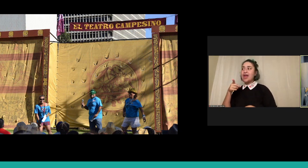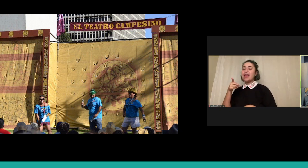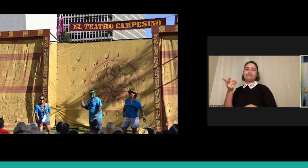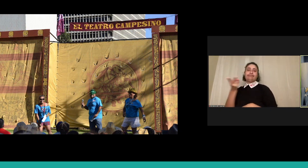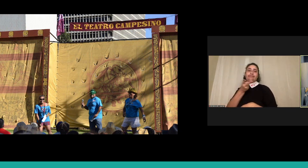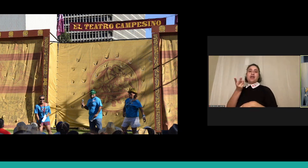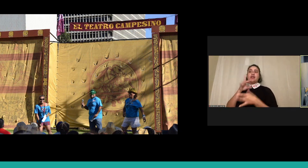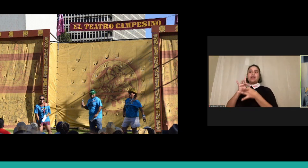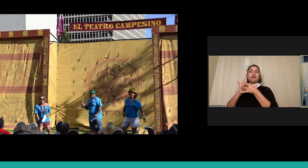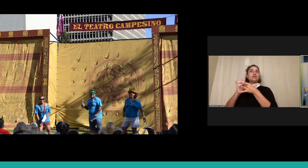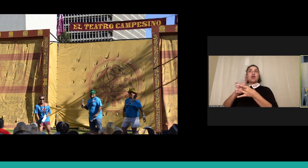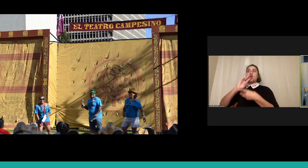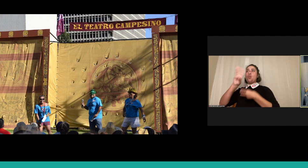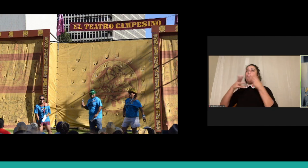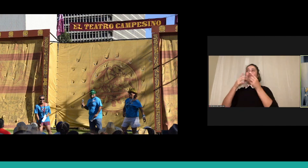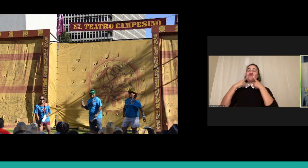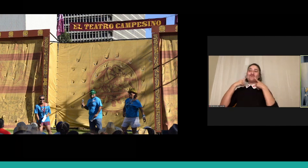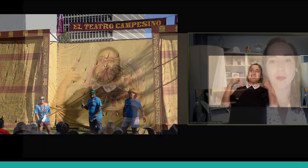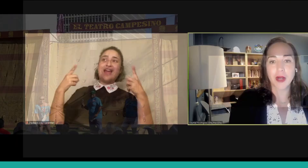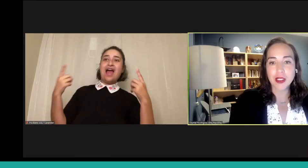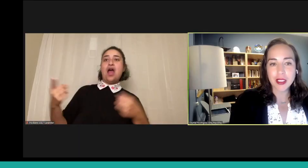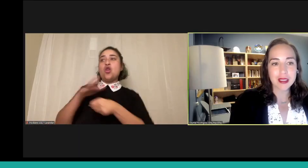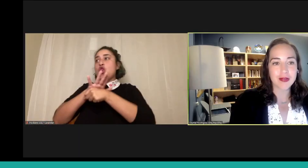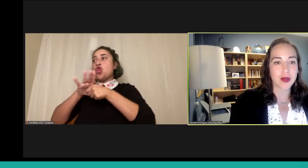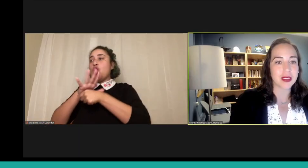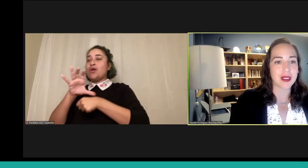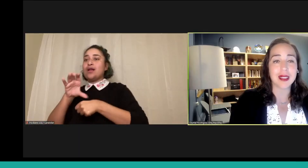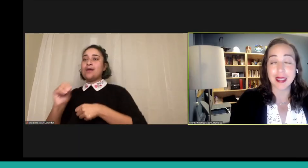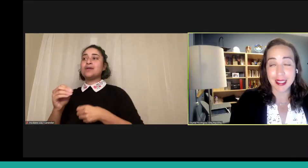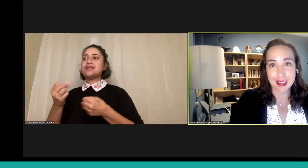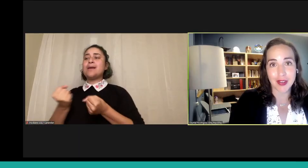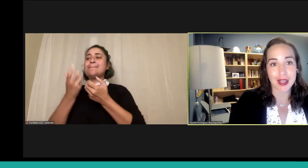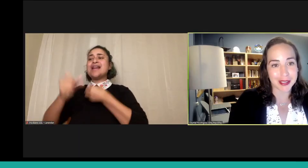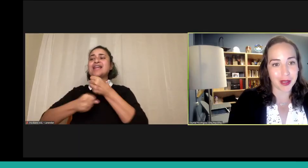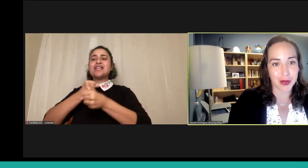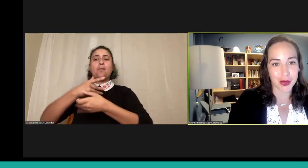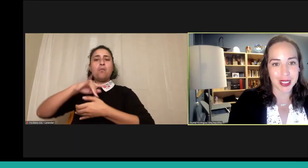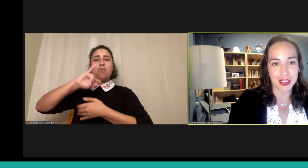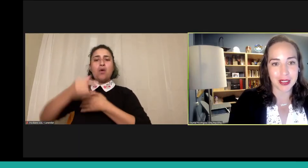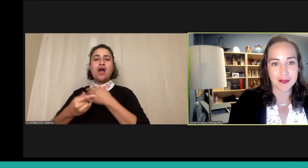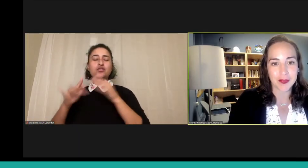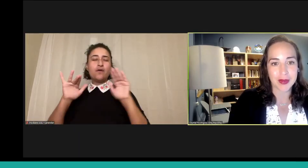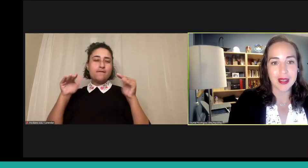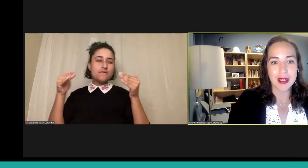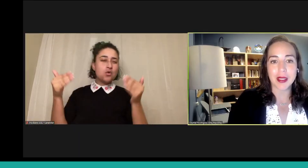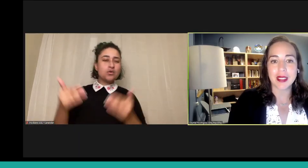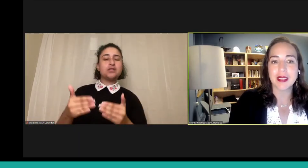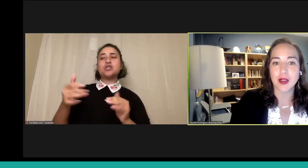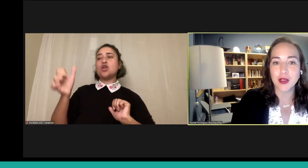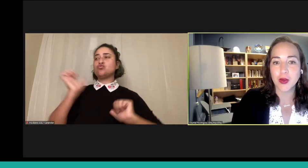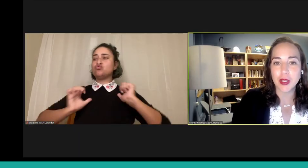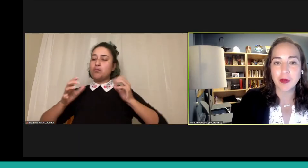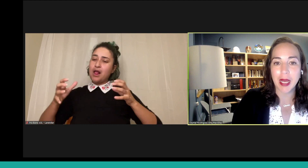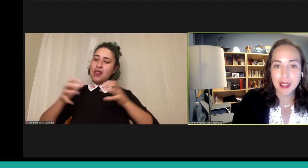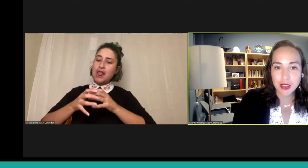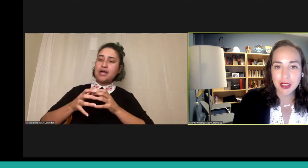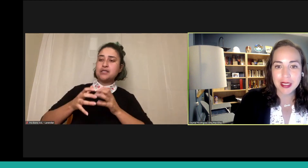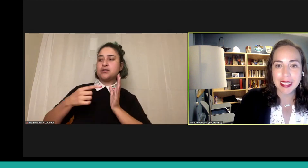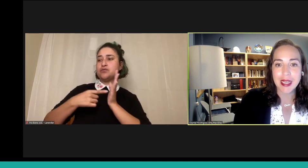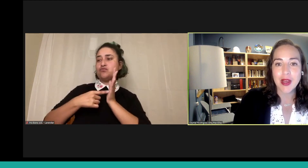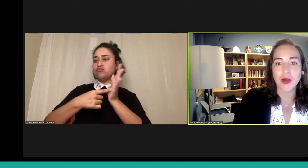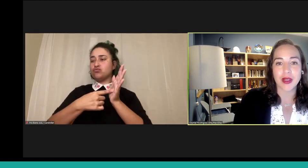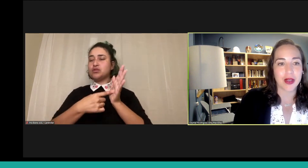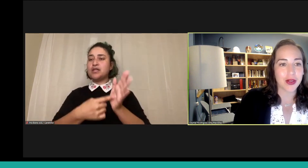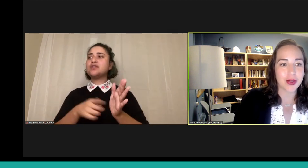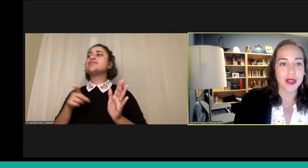world-renowned international and local companies on multi-year projects focused on collective and ensemble creation. Patricia also works